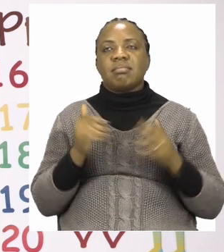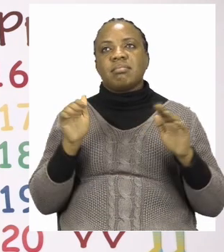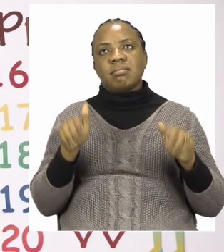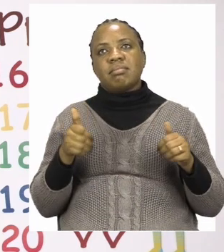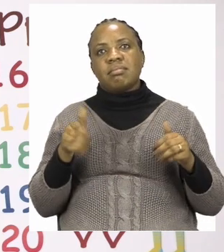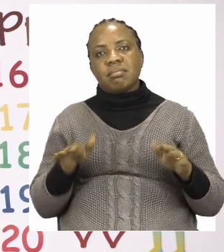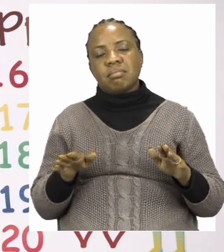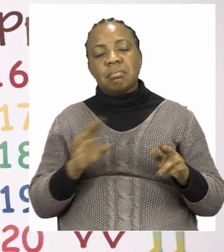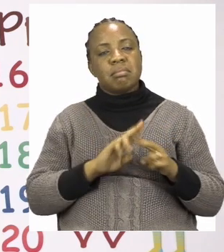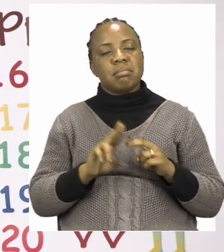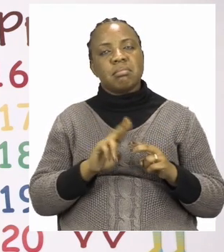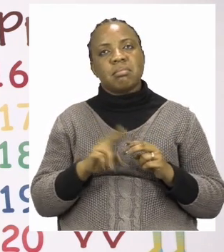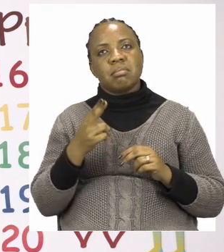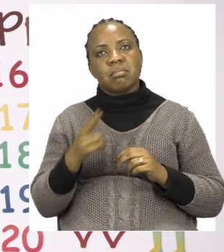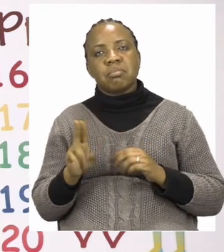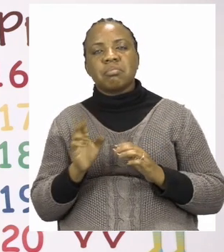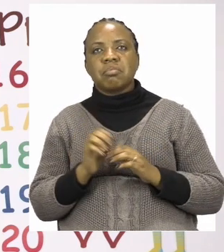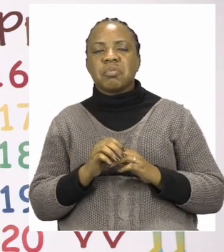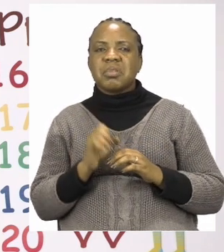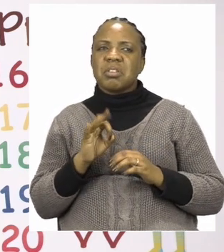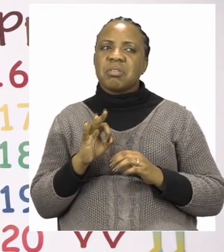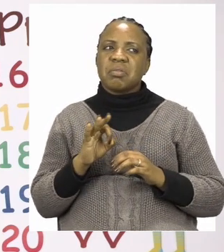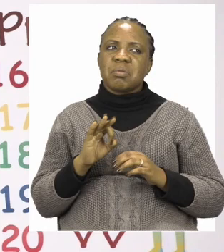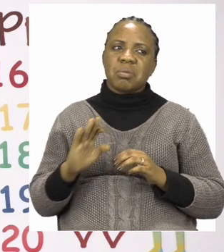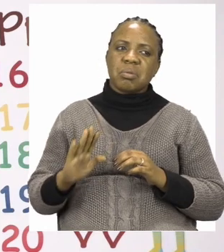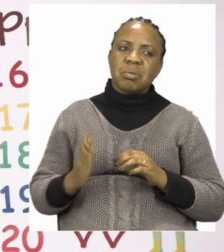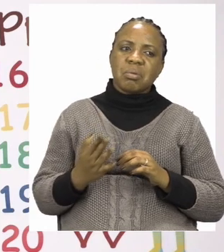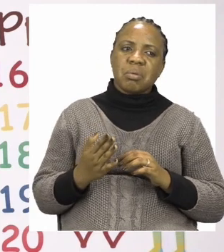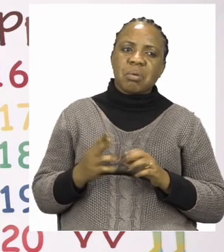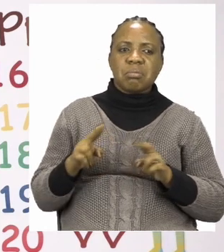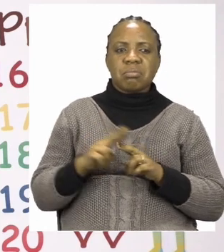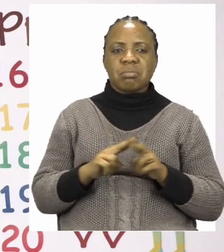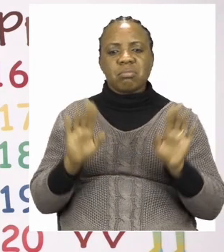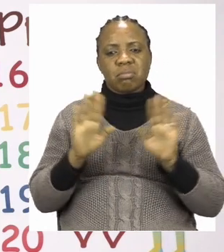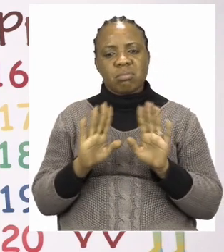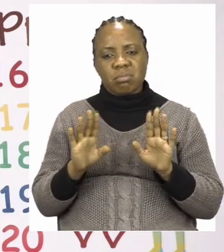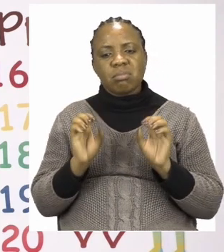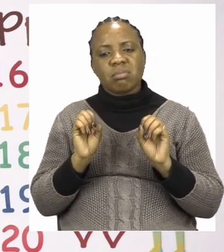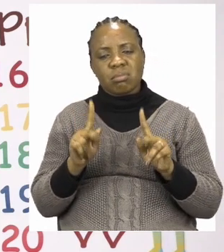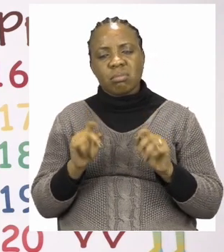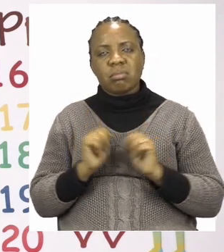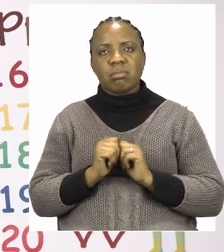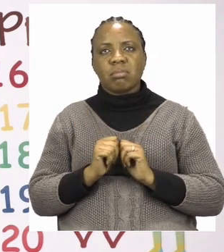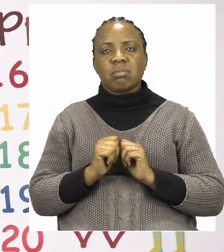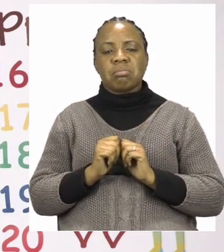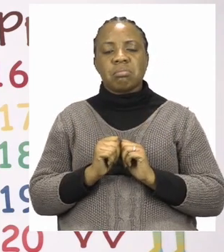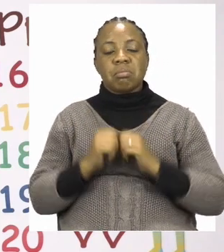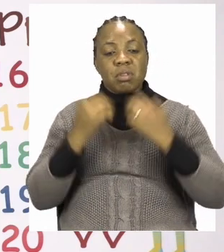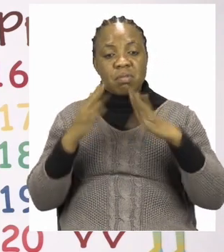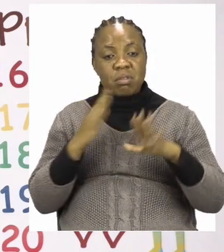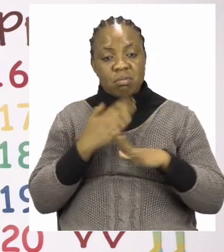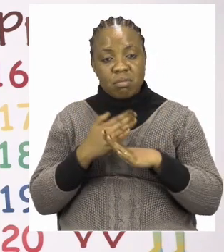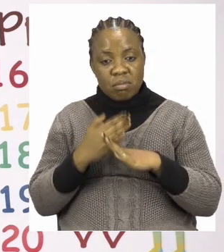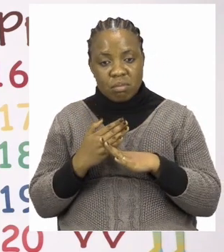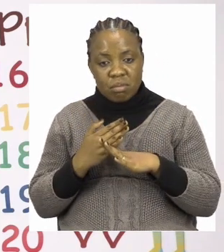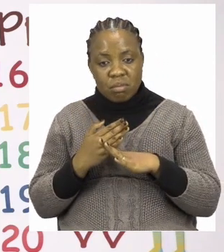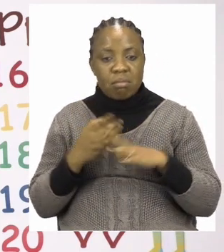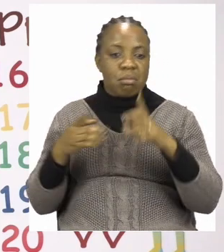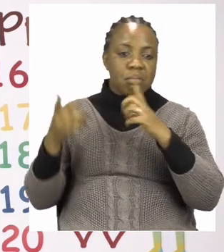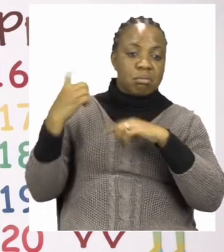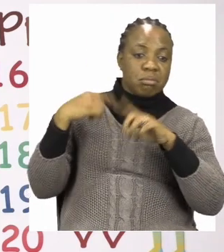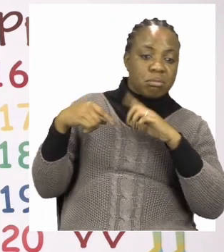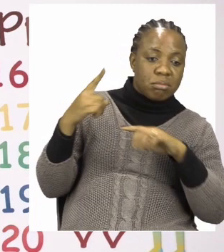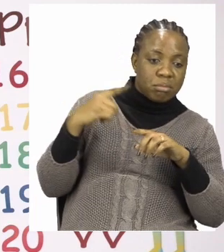time. Use colors if you need to for both exercises if you want to, and when you're done, double check that the days of the